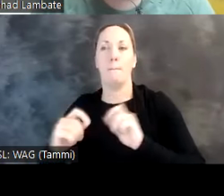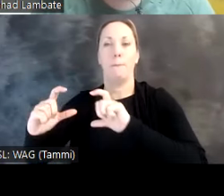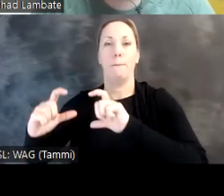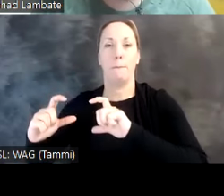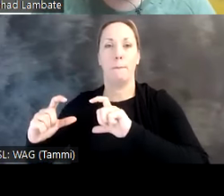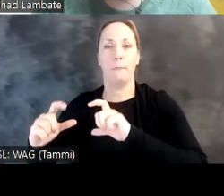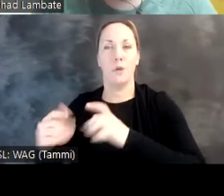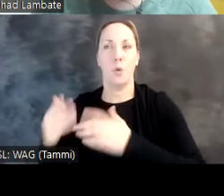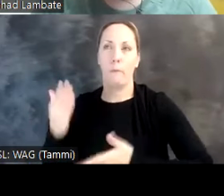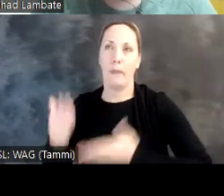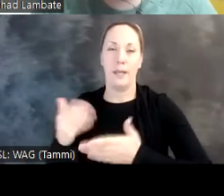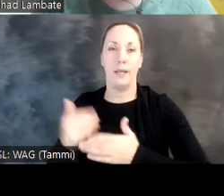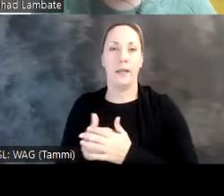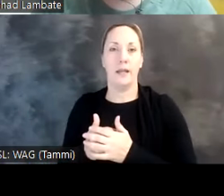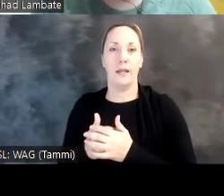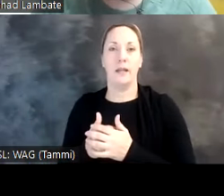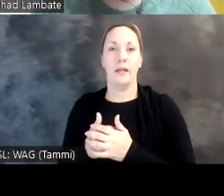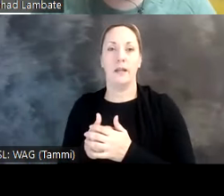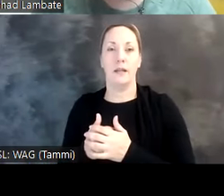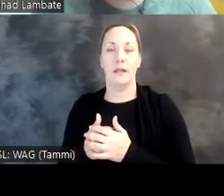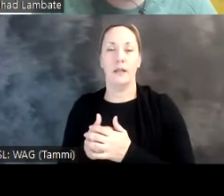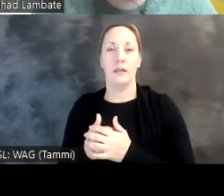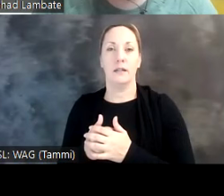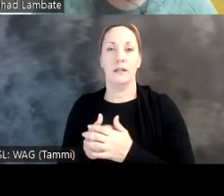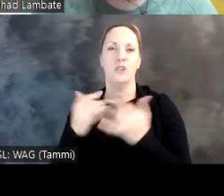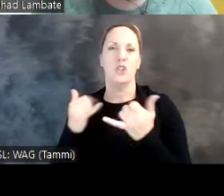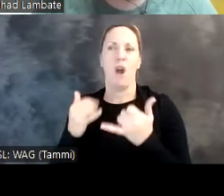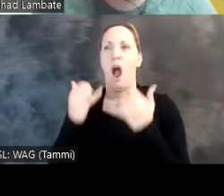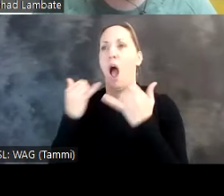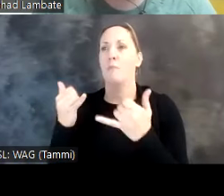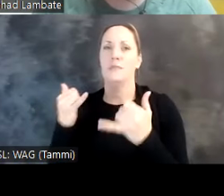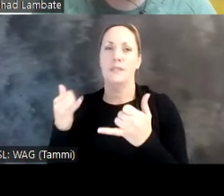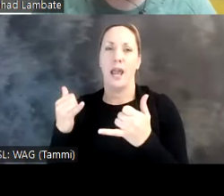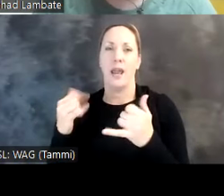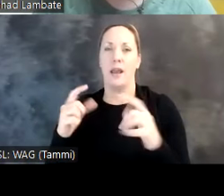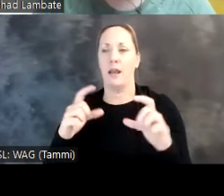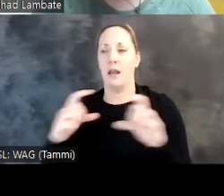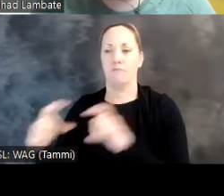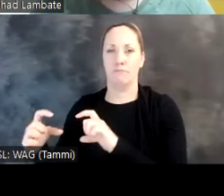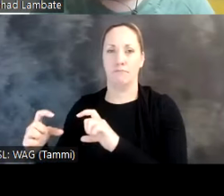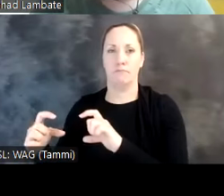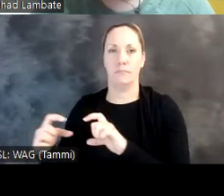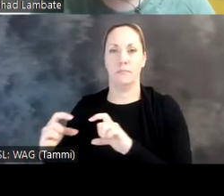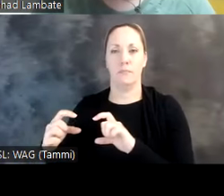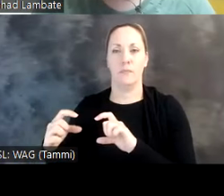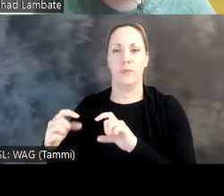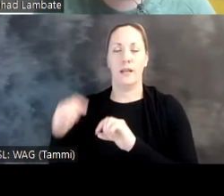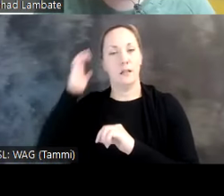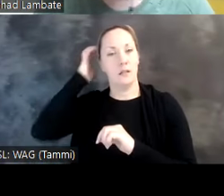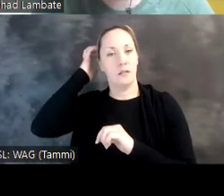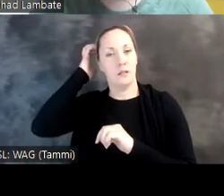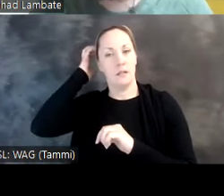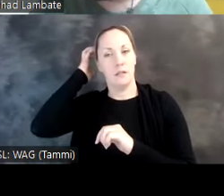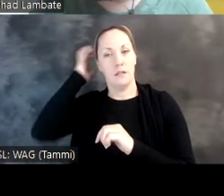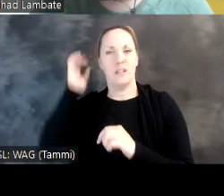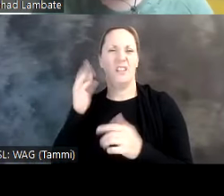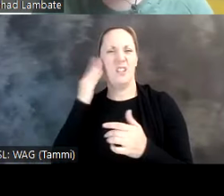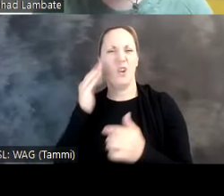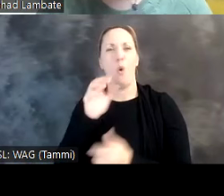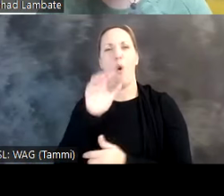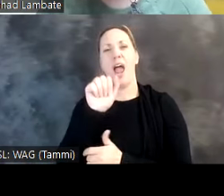or maybe certain update comes in suddenly, especially those antivirus